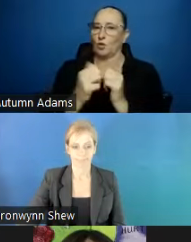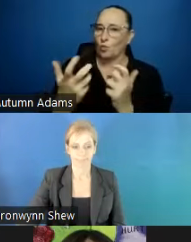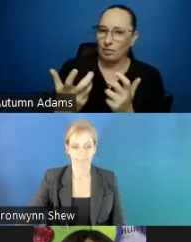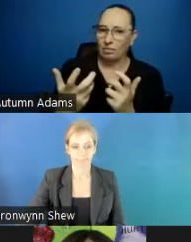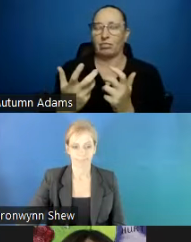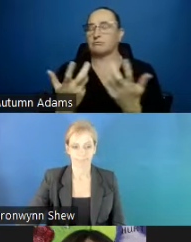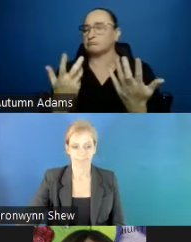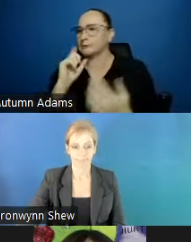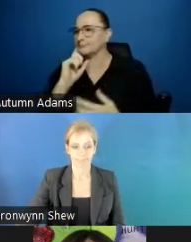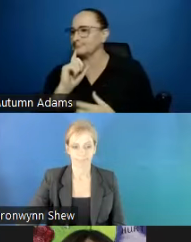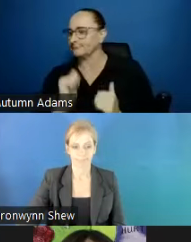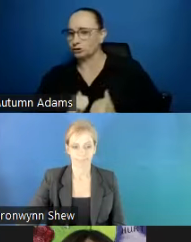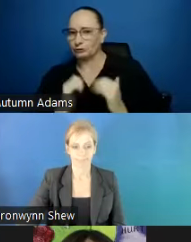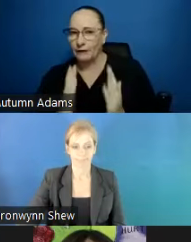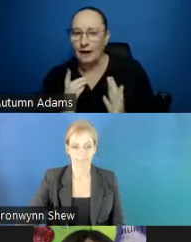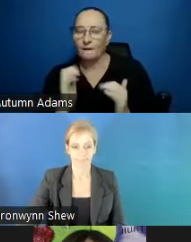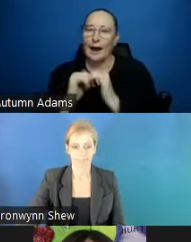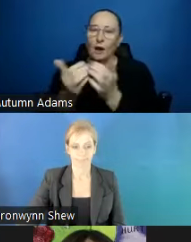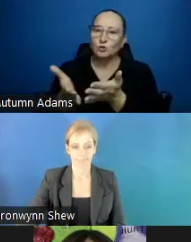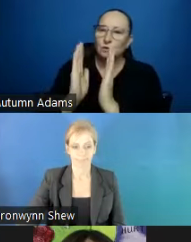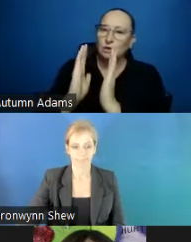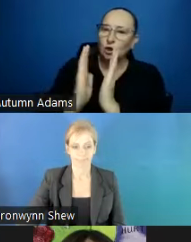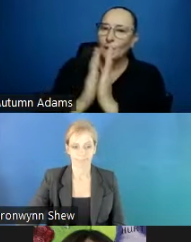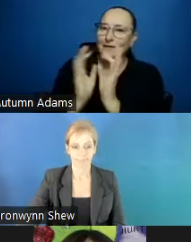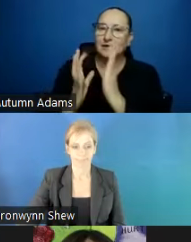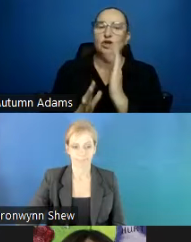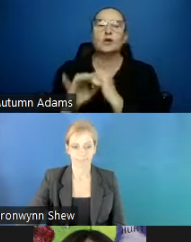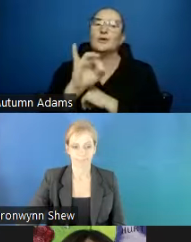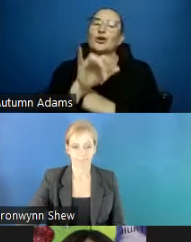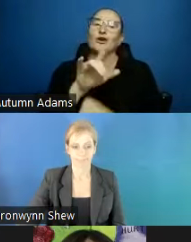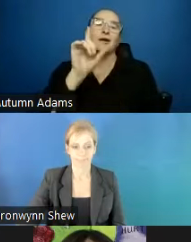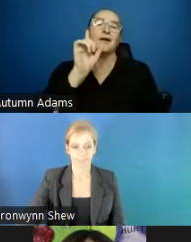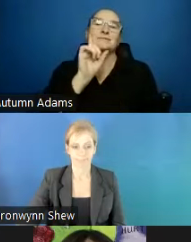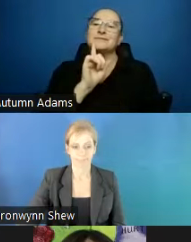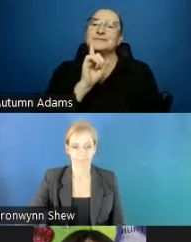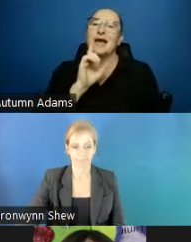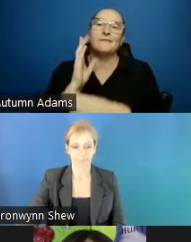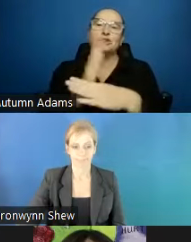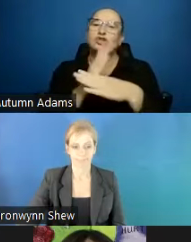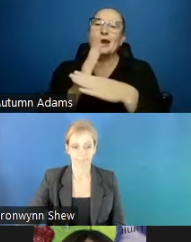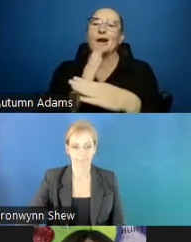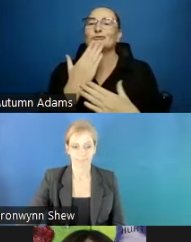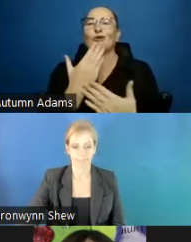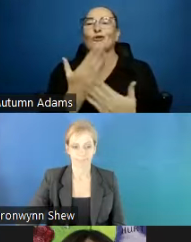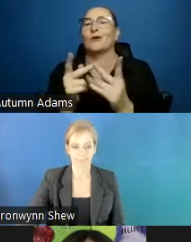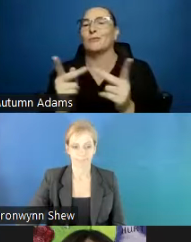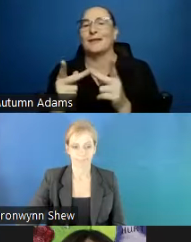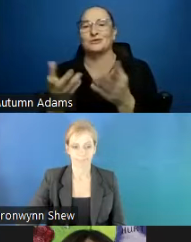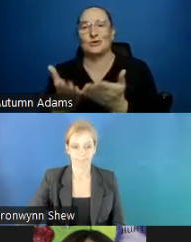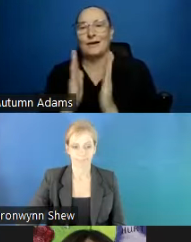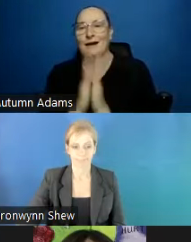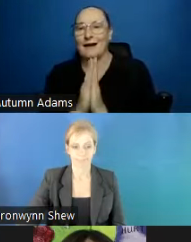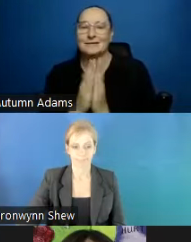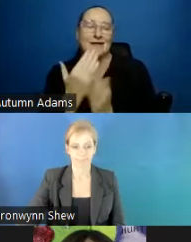interpreter, please, DeafShare is a great place to ask. They already know who is a good interpreter,